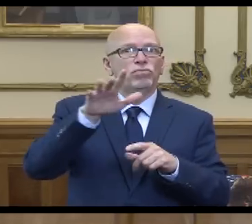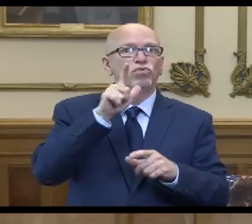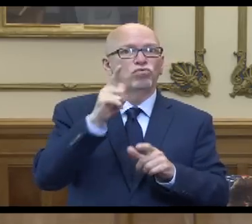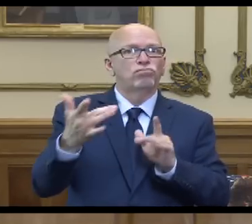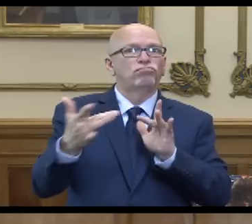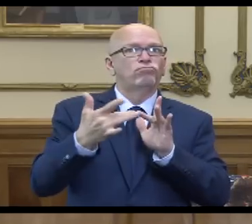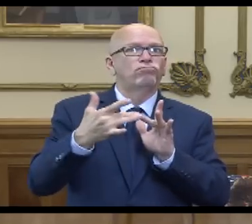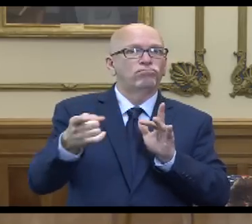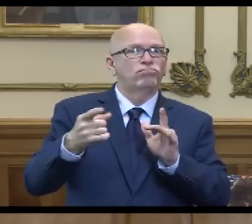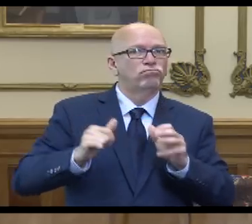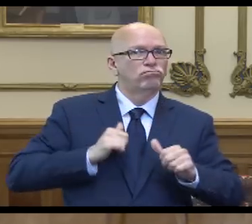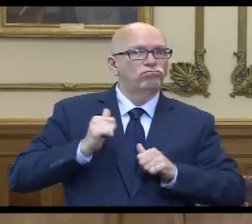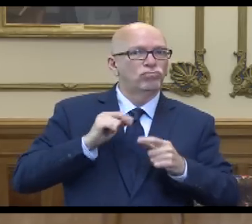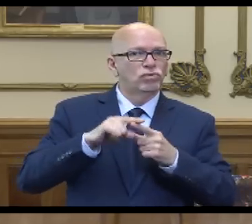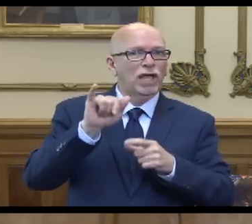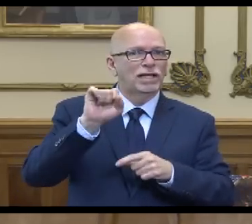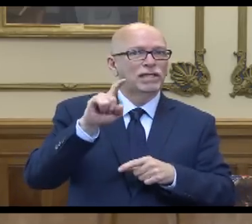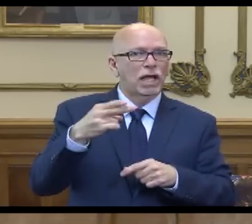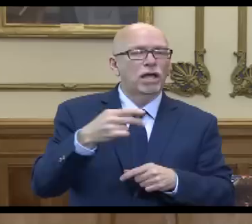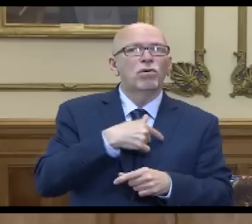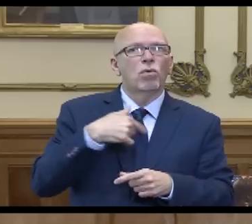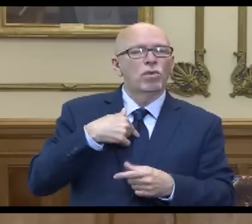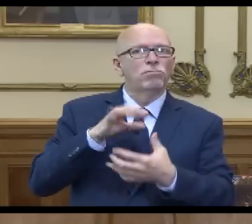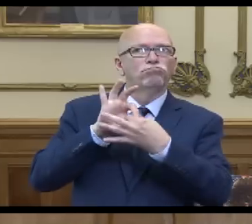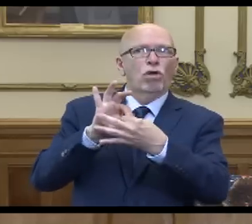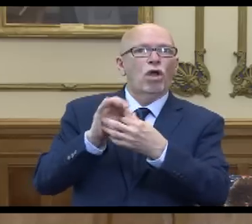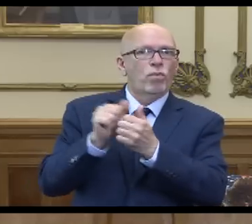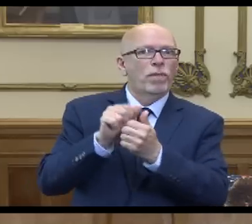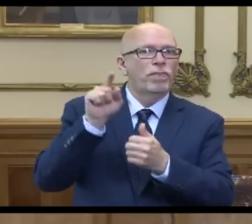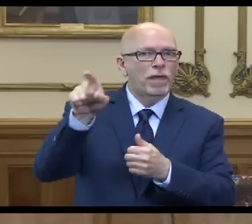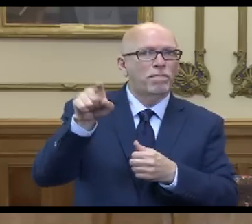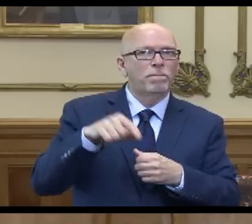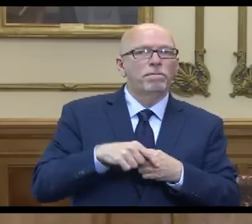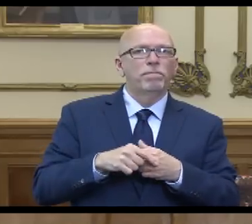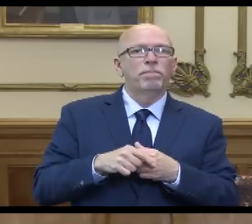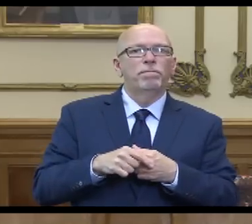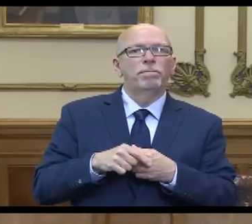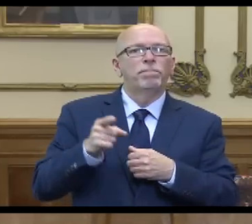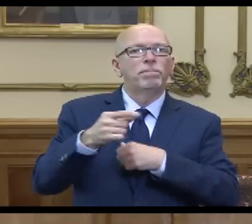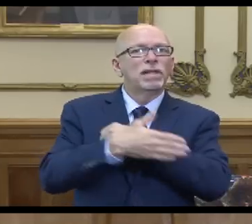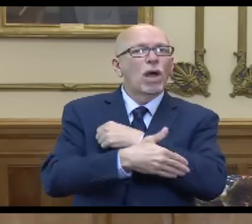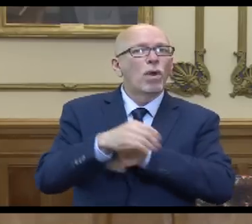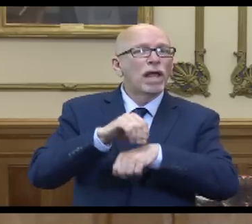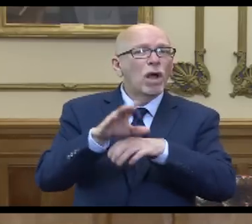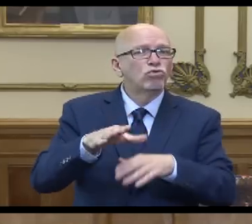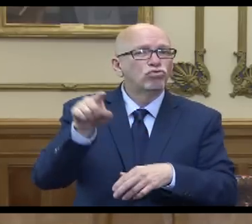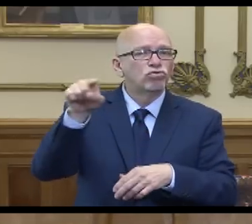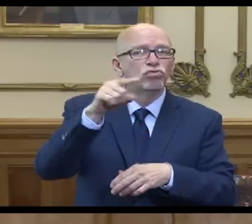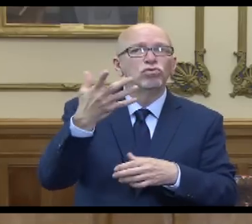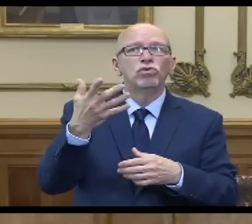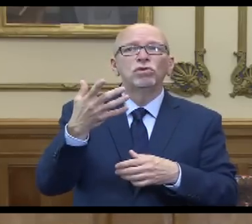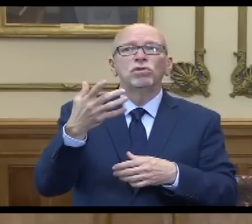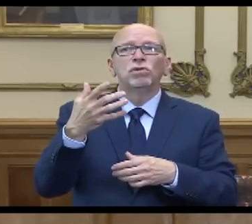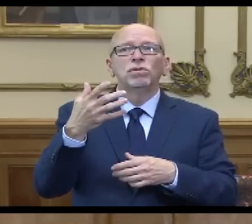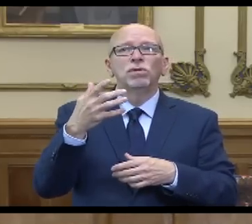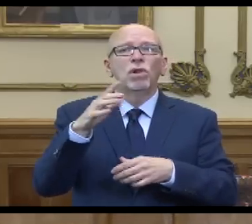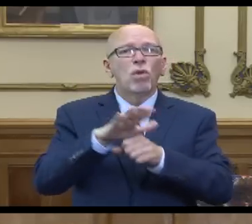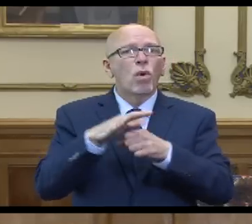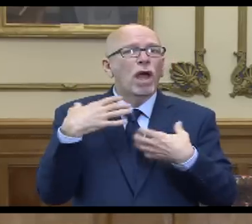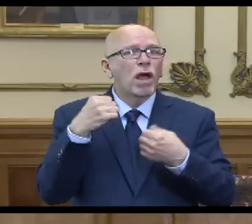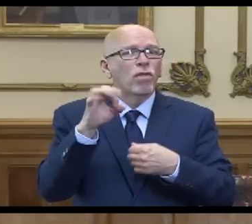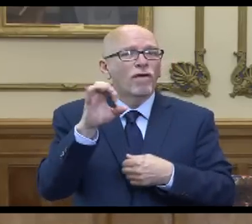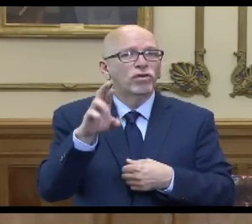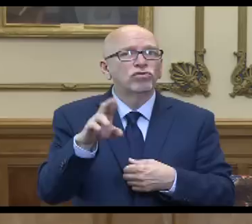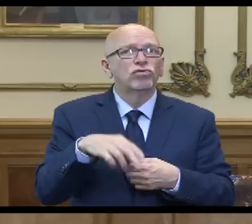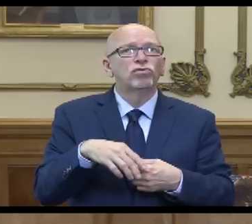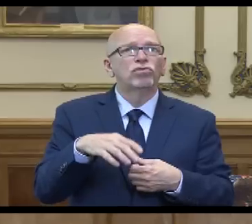out proactively to ISDH, and we have been partnering with them, your county counselors, your local health officer, and I